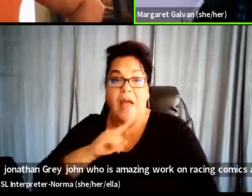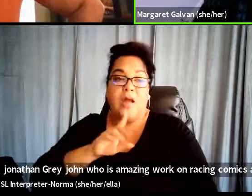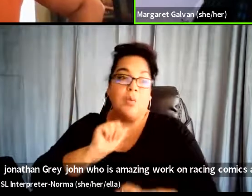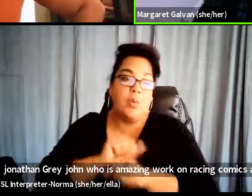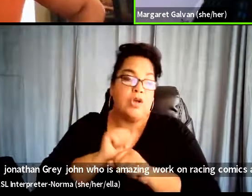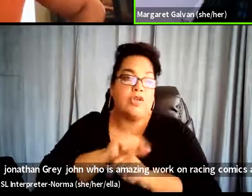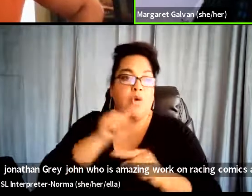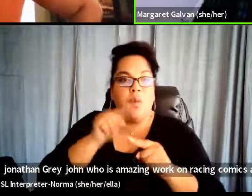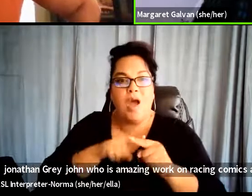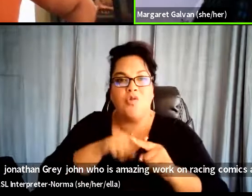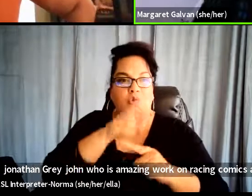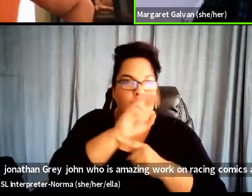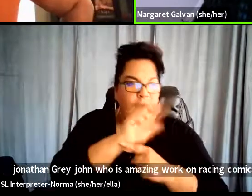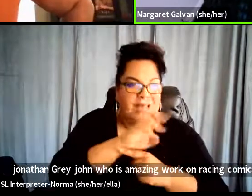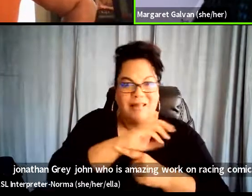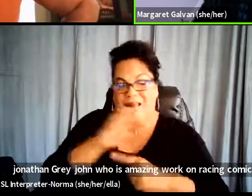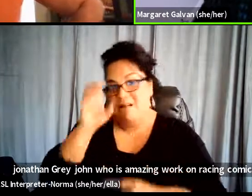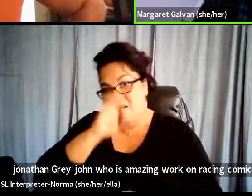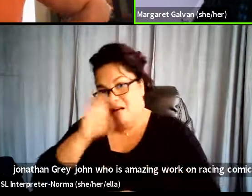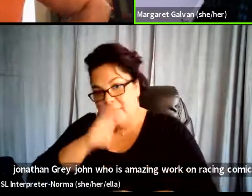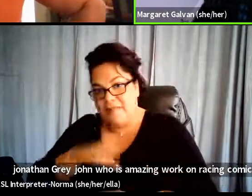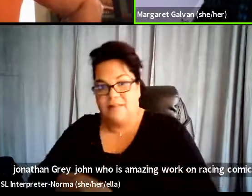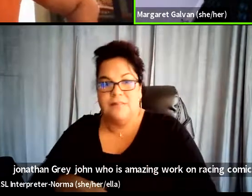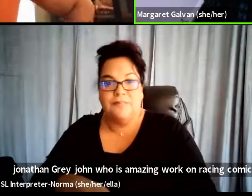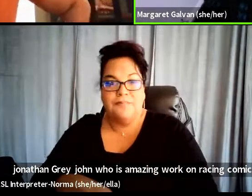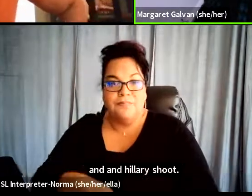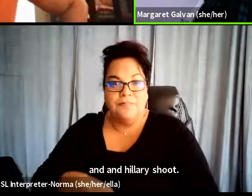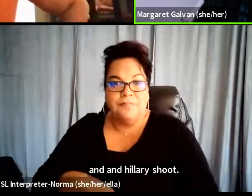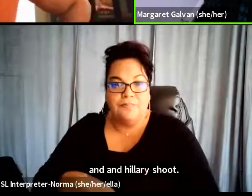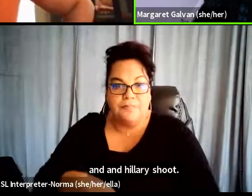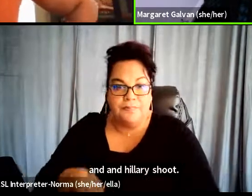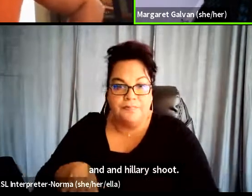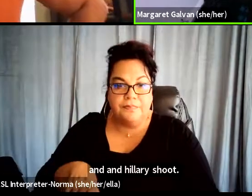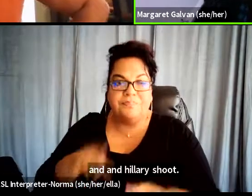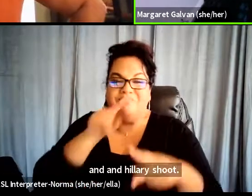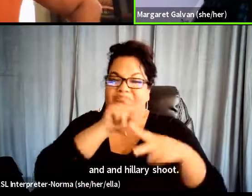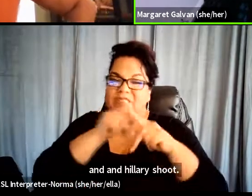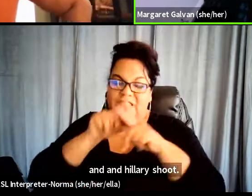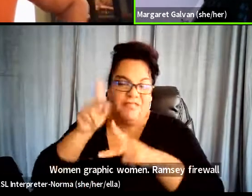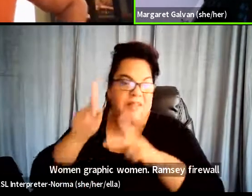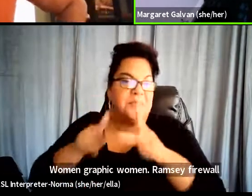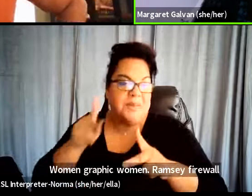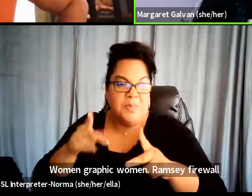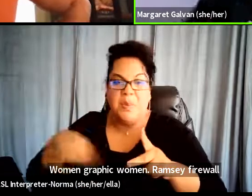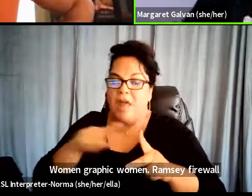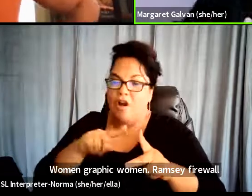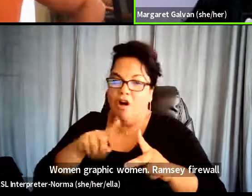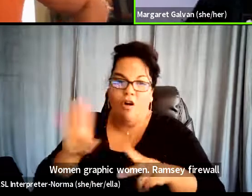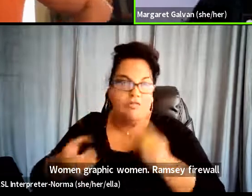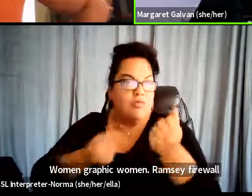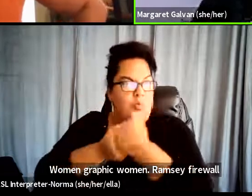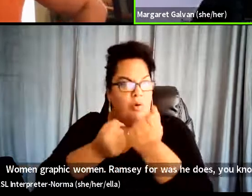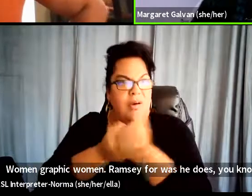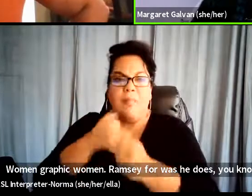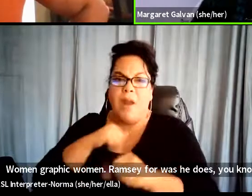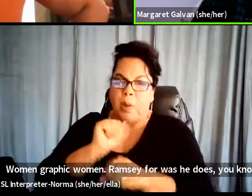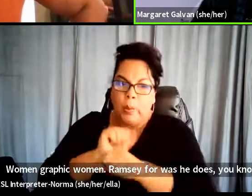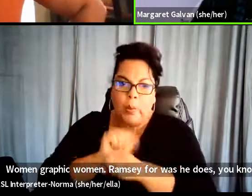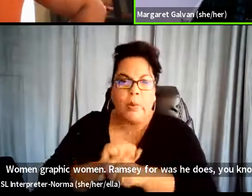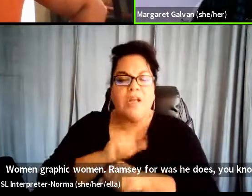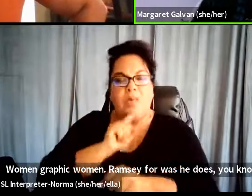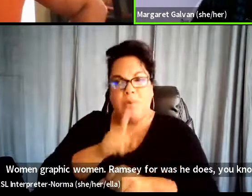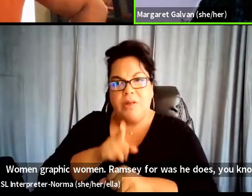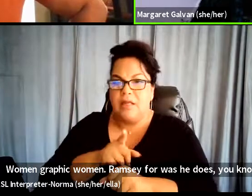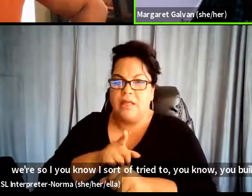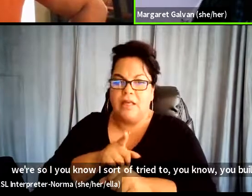Chute, uh, women, graphic women, Ramsey Fawaz, who does, you know, queer. So I, you know, I sort of tried to,